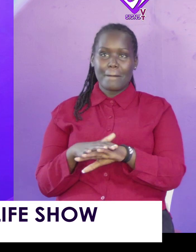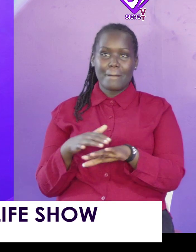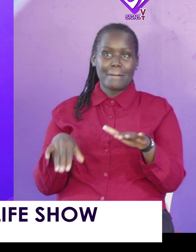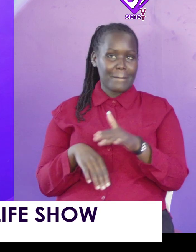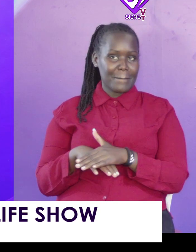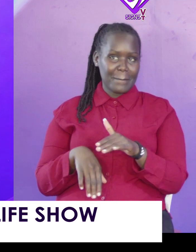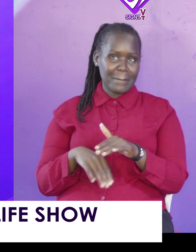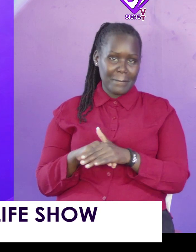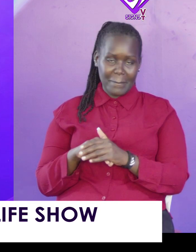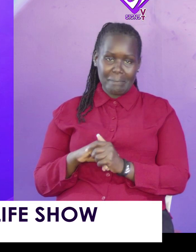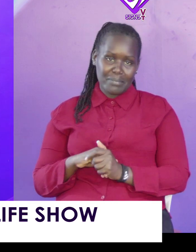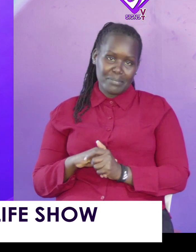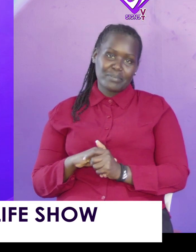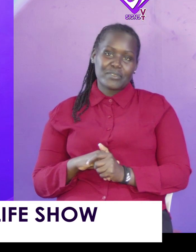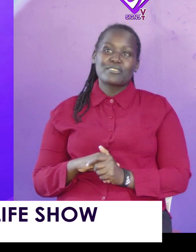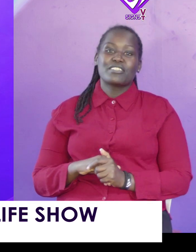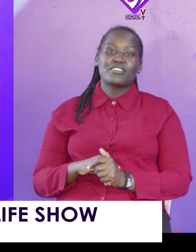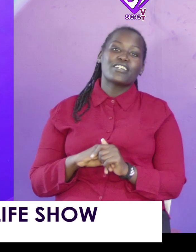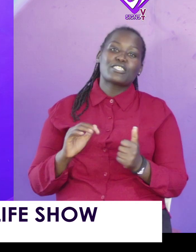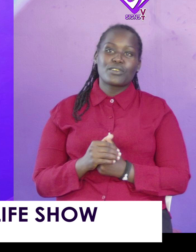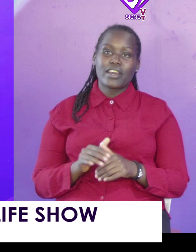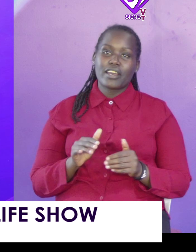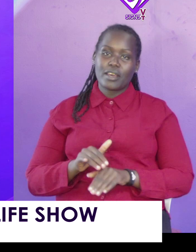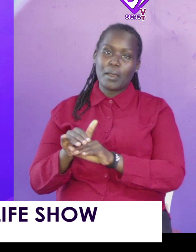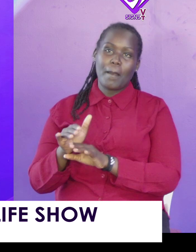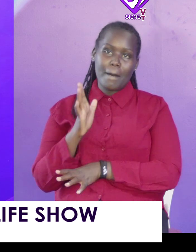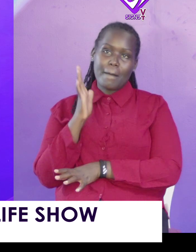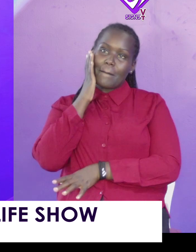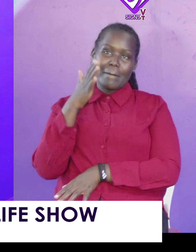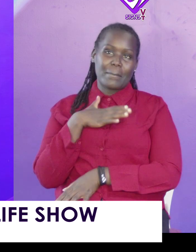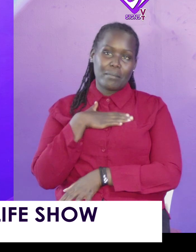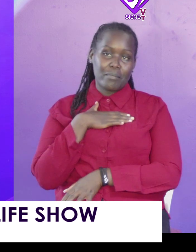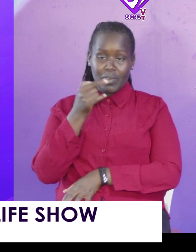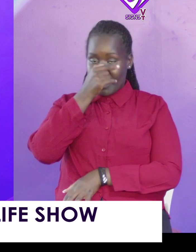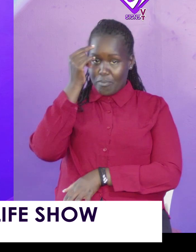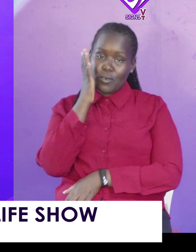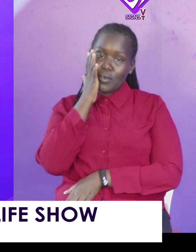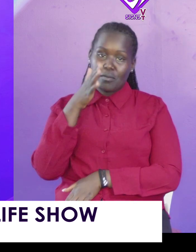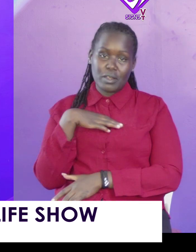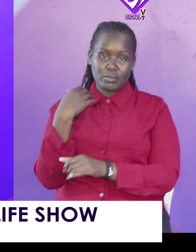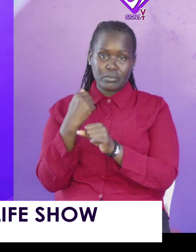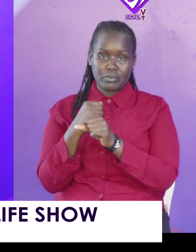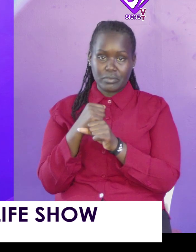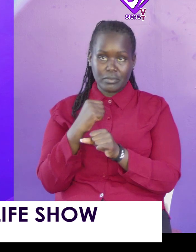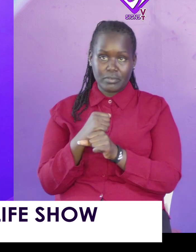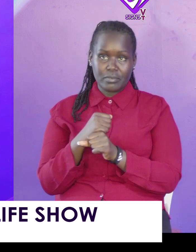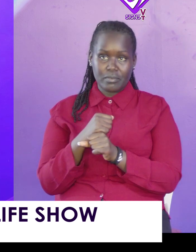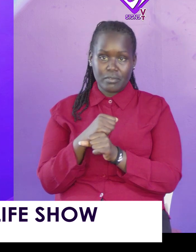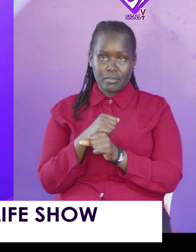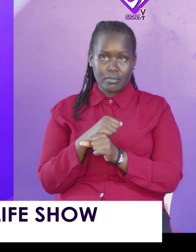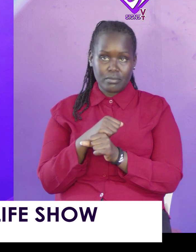in soccer. I was following my mother because my mother was working,